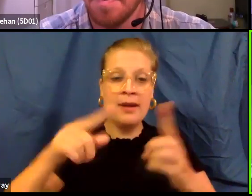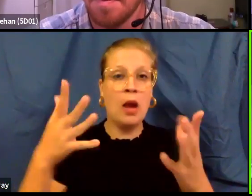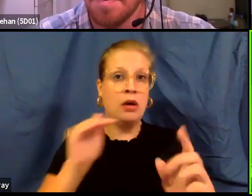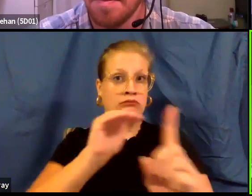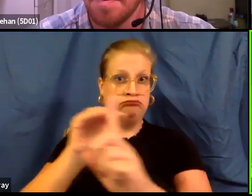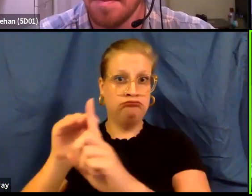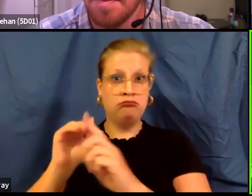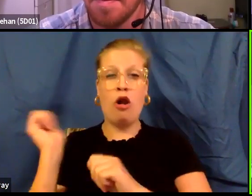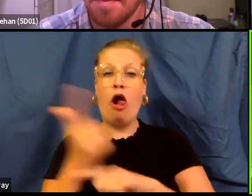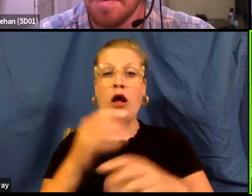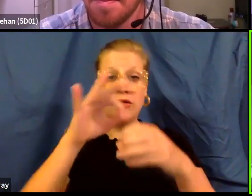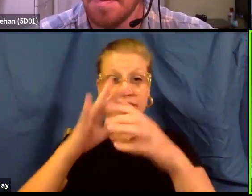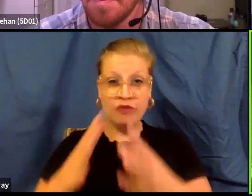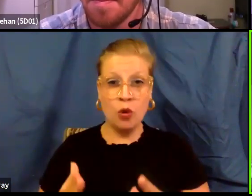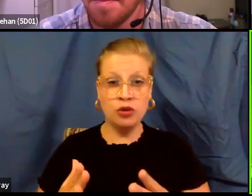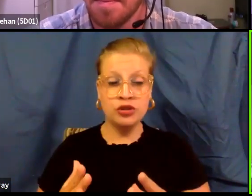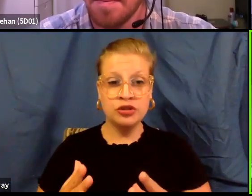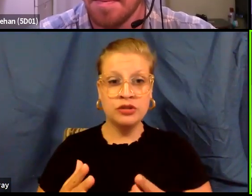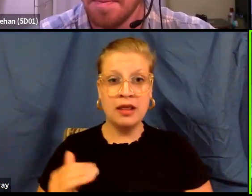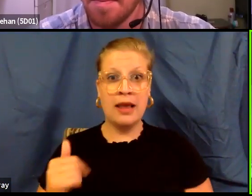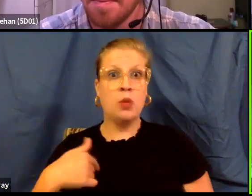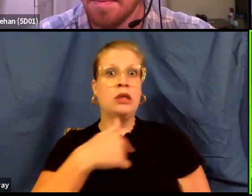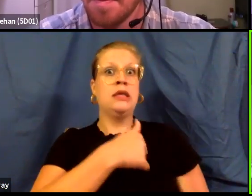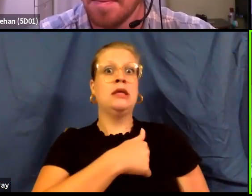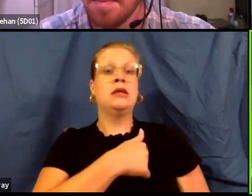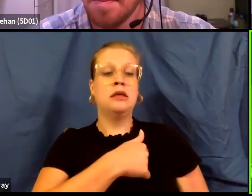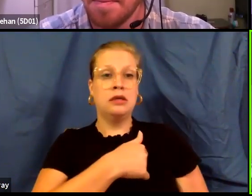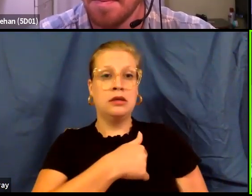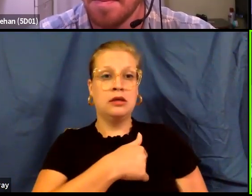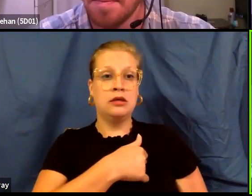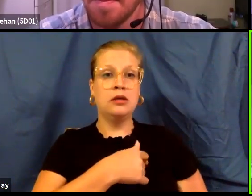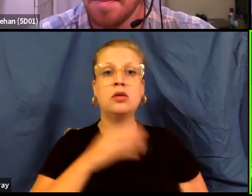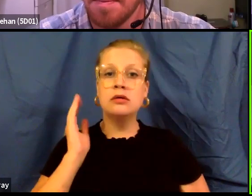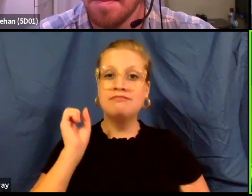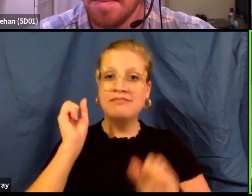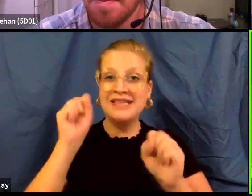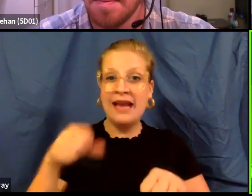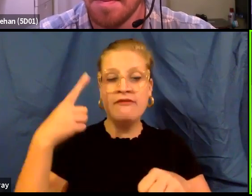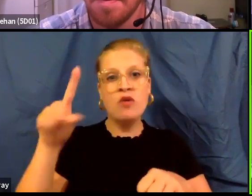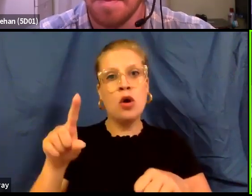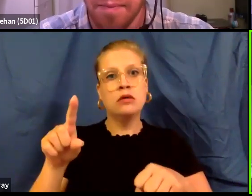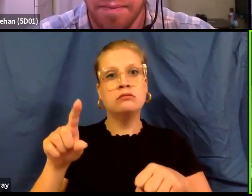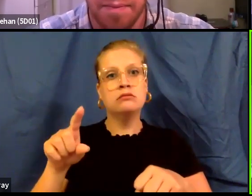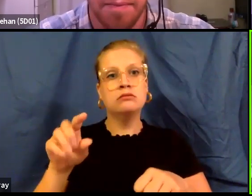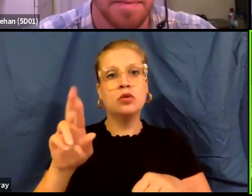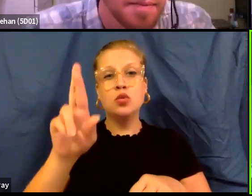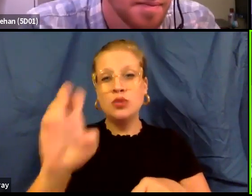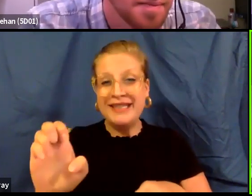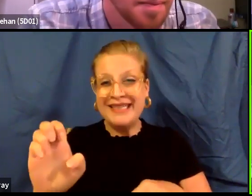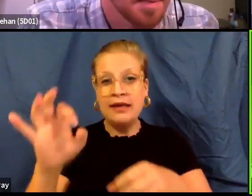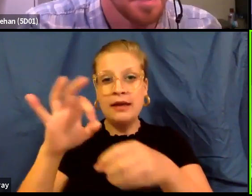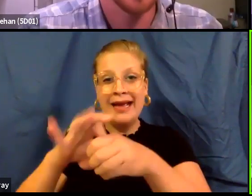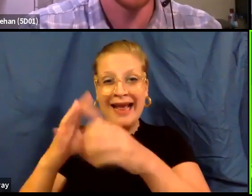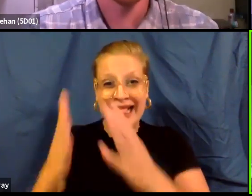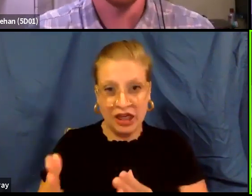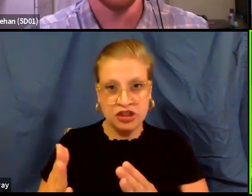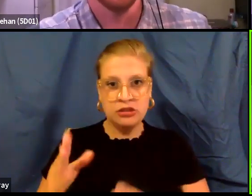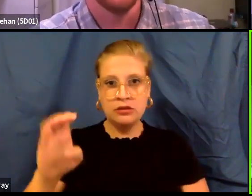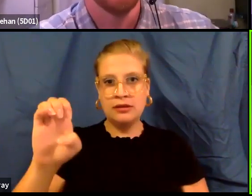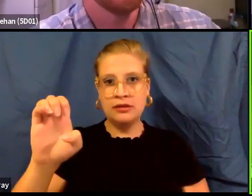our constituents that we are up for re-election, and I don't know if we missed the